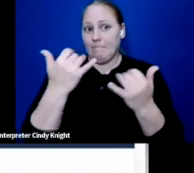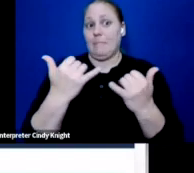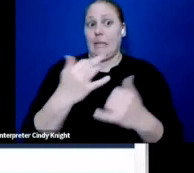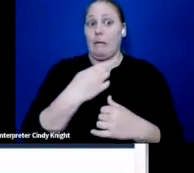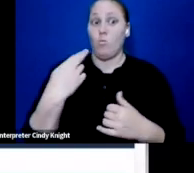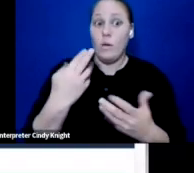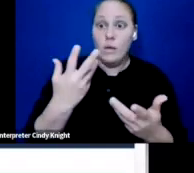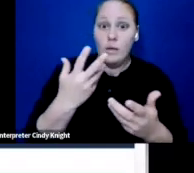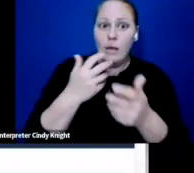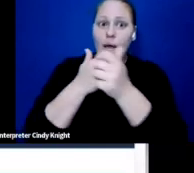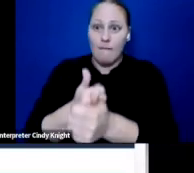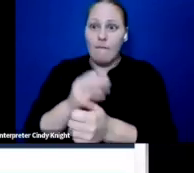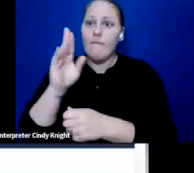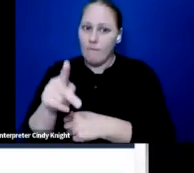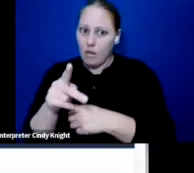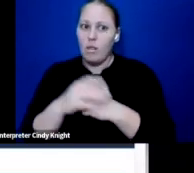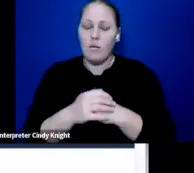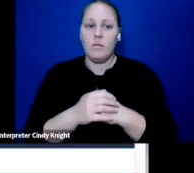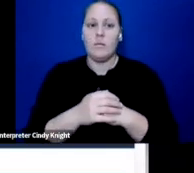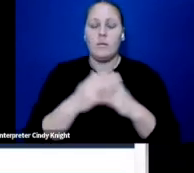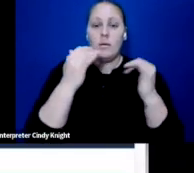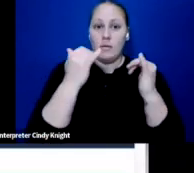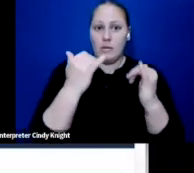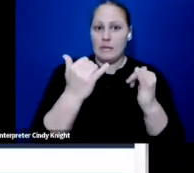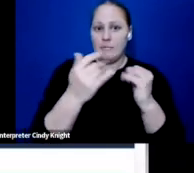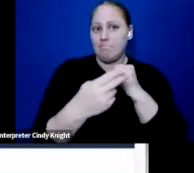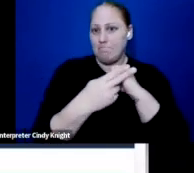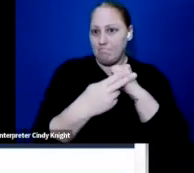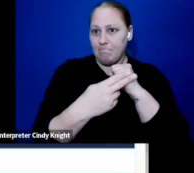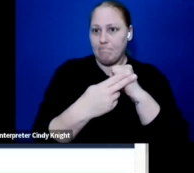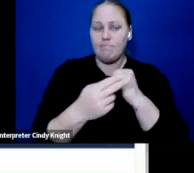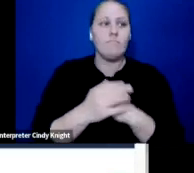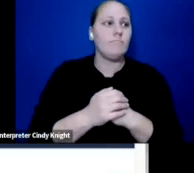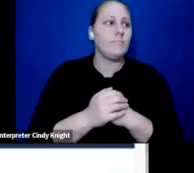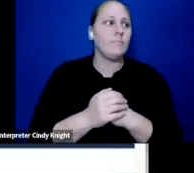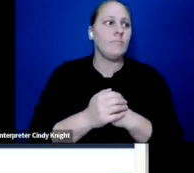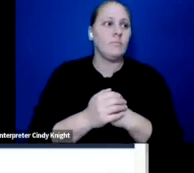follow-up. For now, I'm going to save.